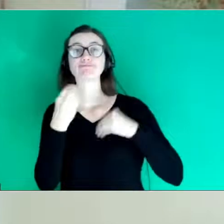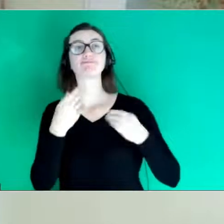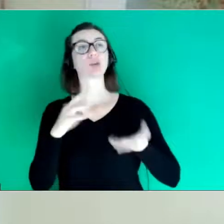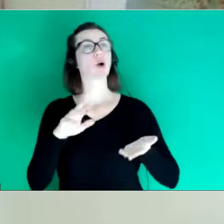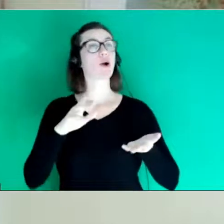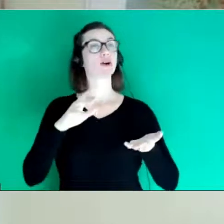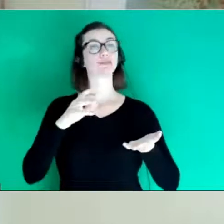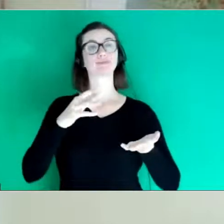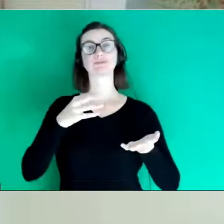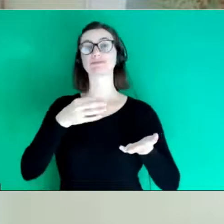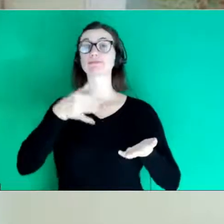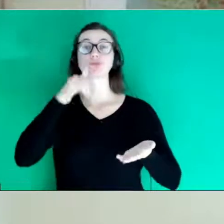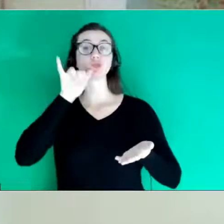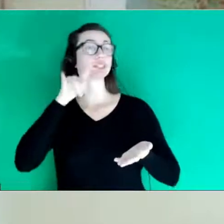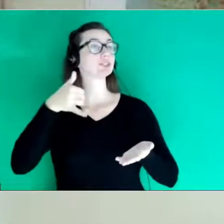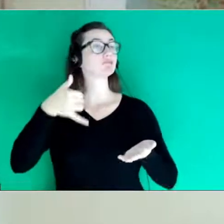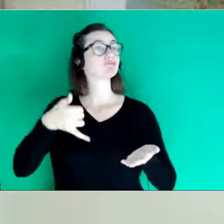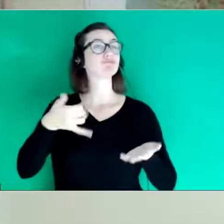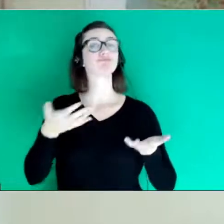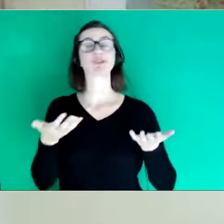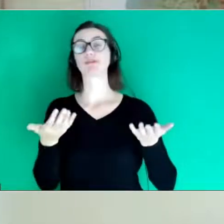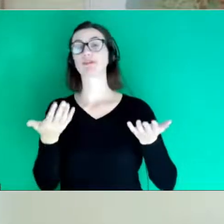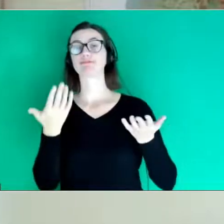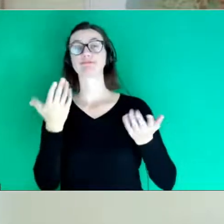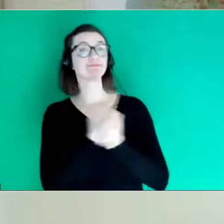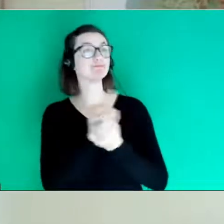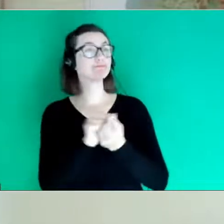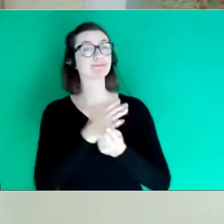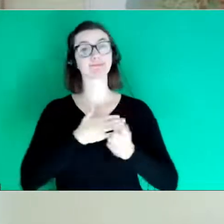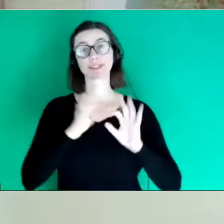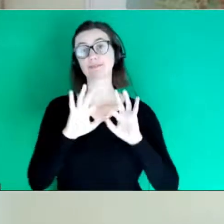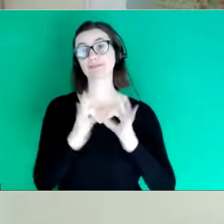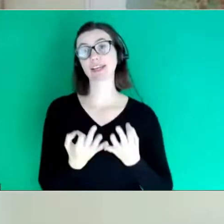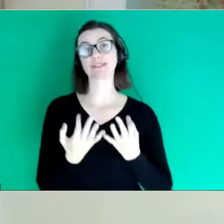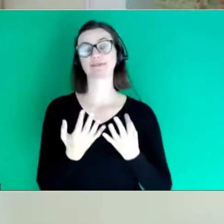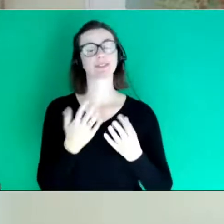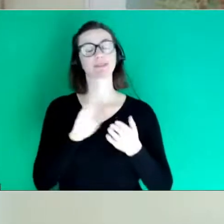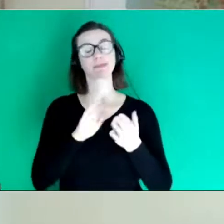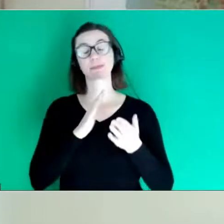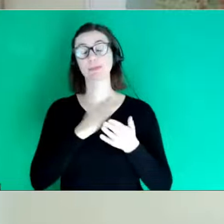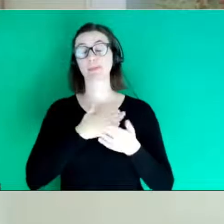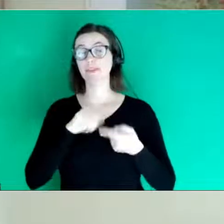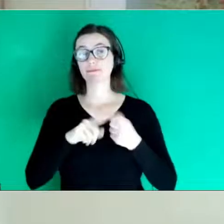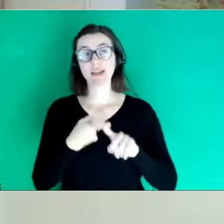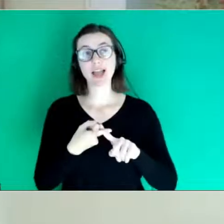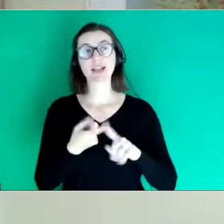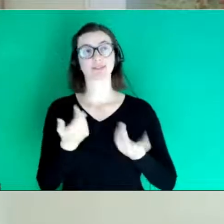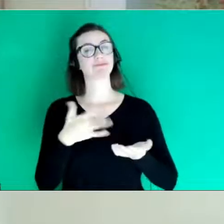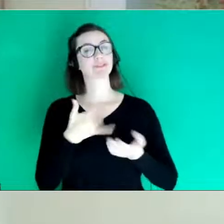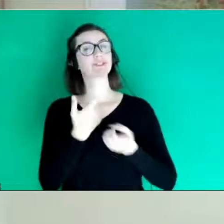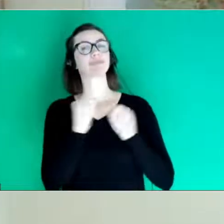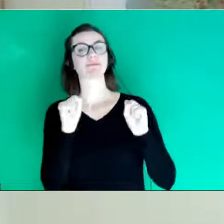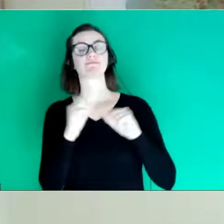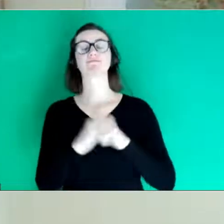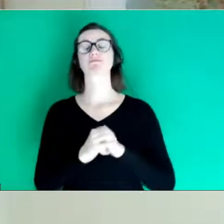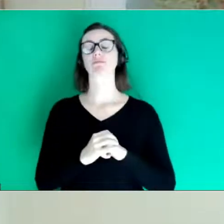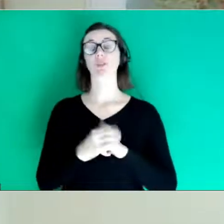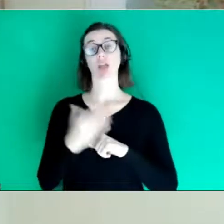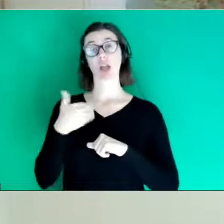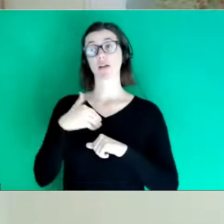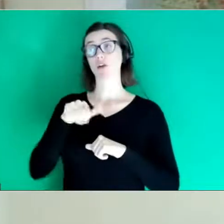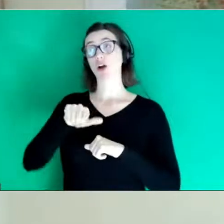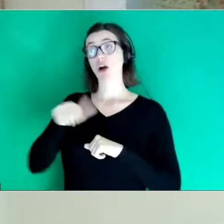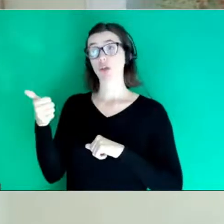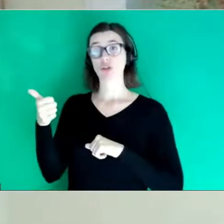my drink, or meet my friends there and be as safe as I can be. There are other owners who